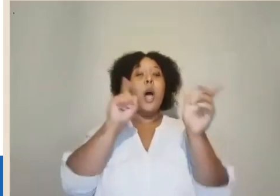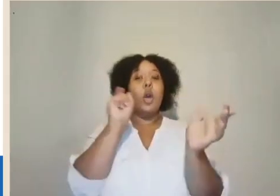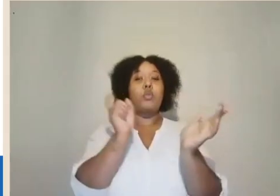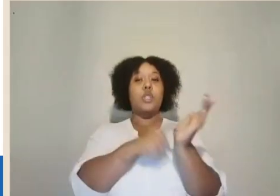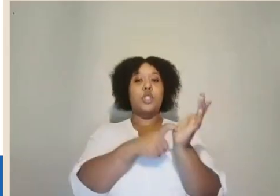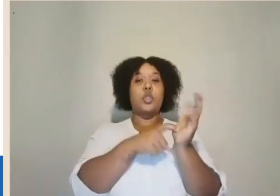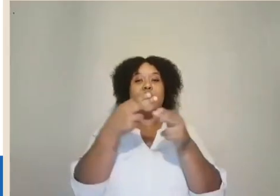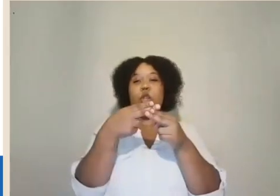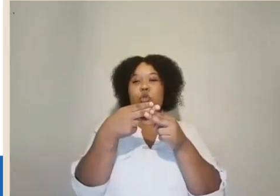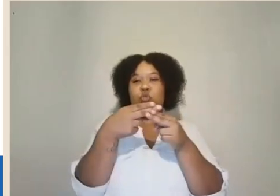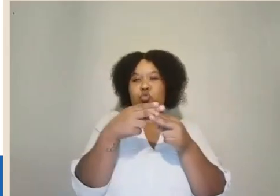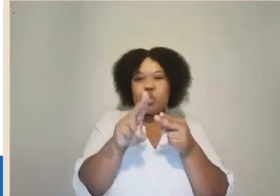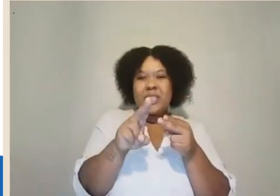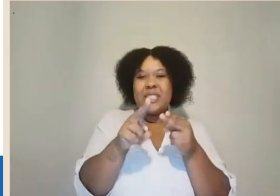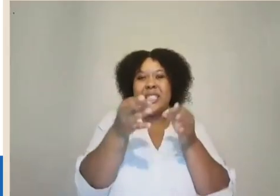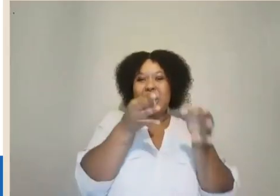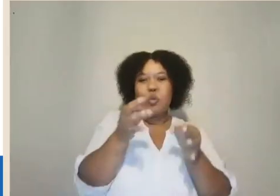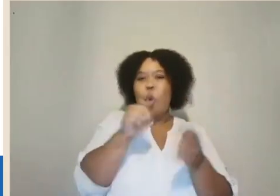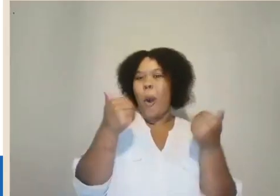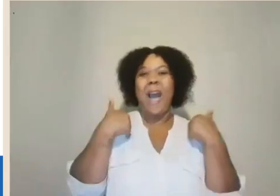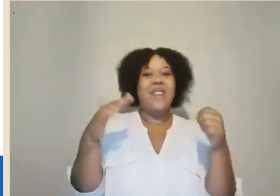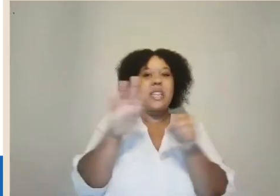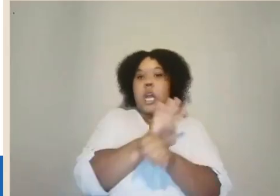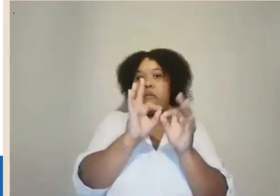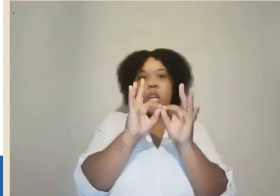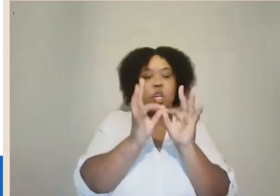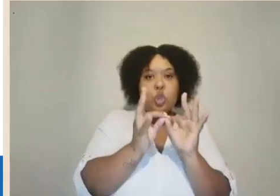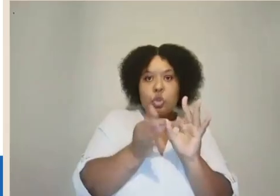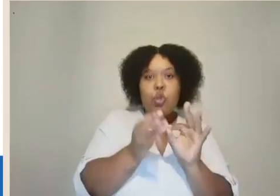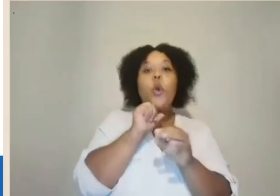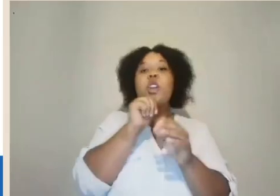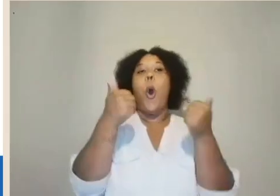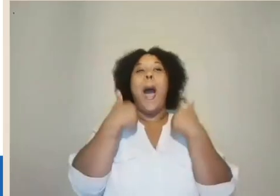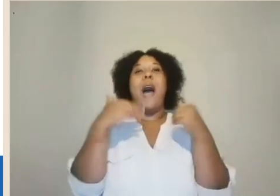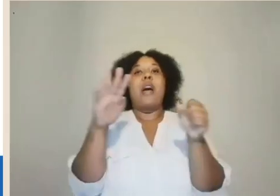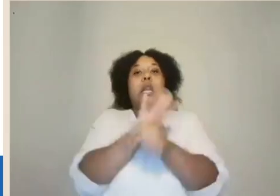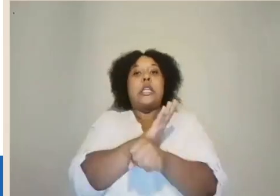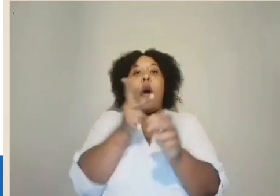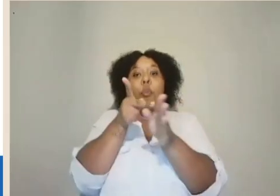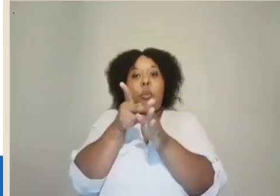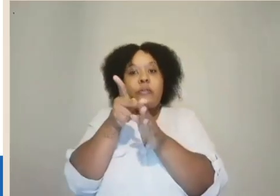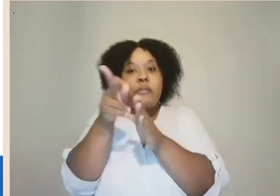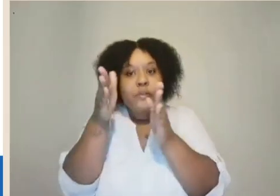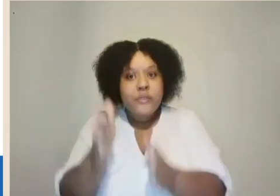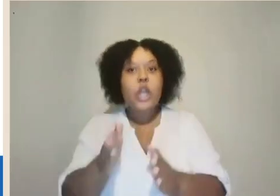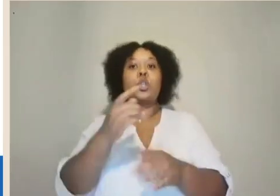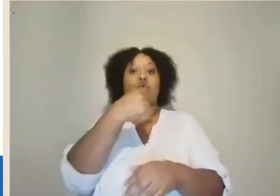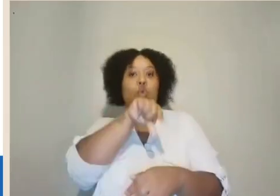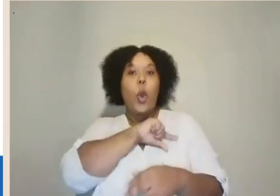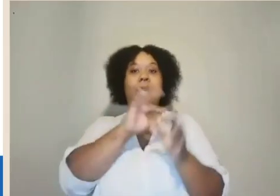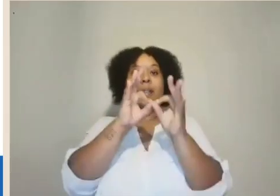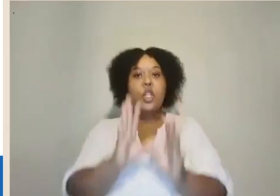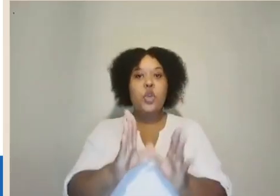brief introduction there, we don't have enough interpreters. We don't have enough professionally trained interpreters to meet the need to provide